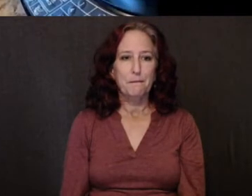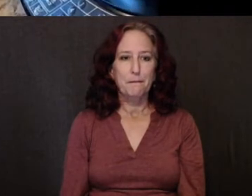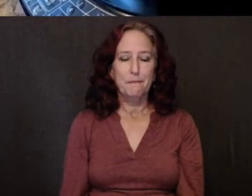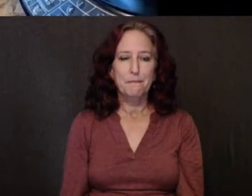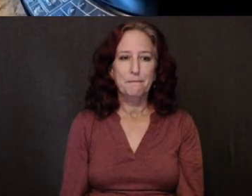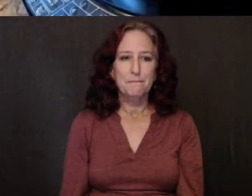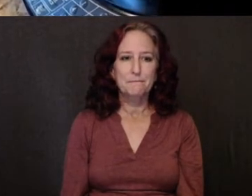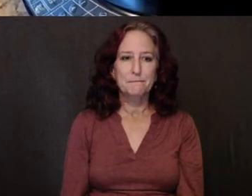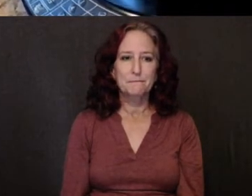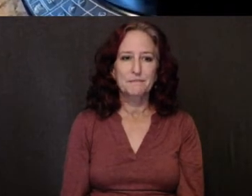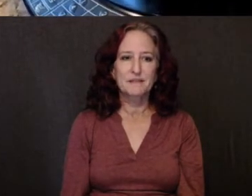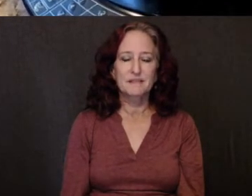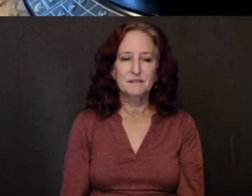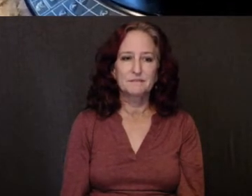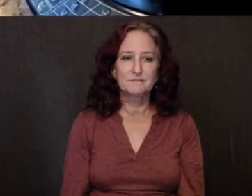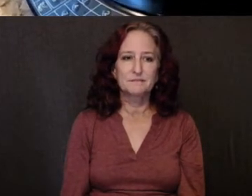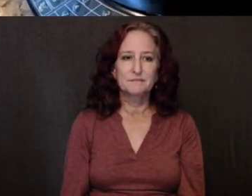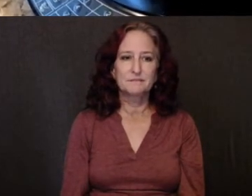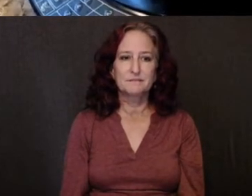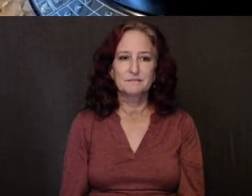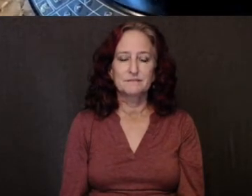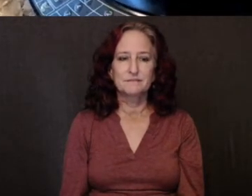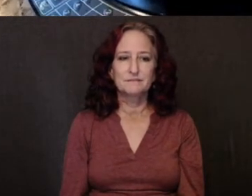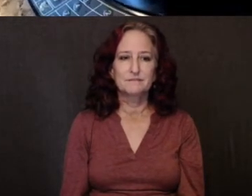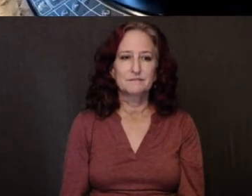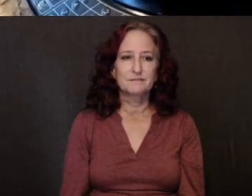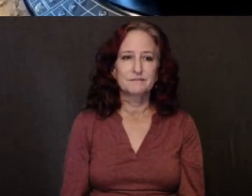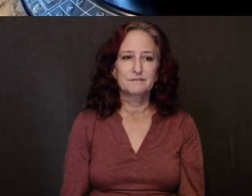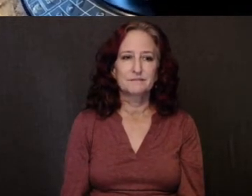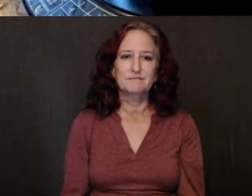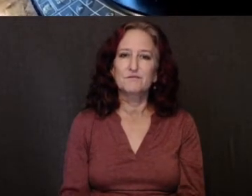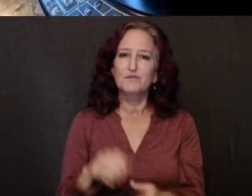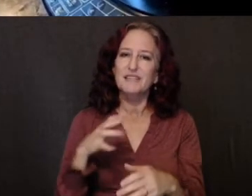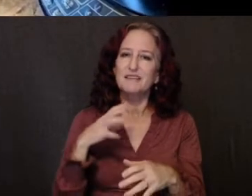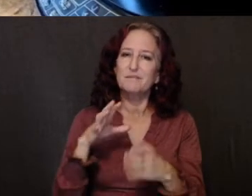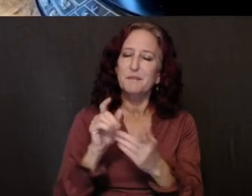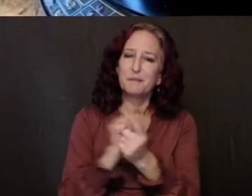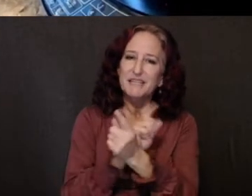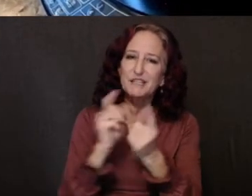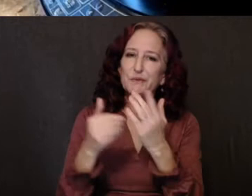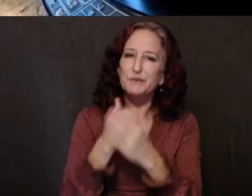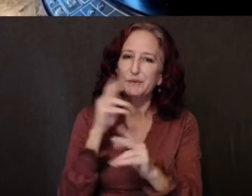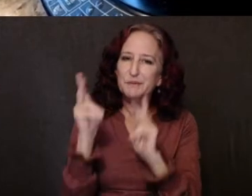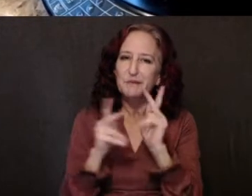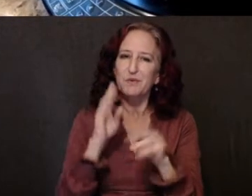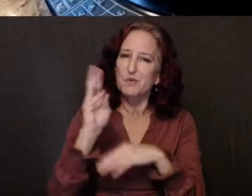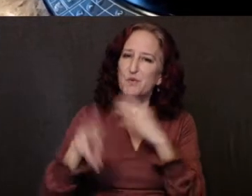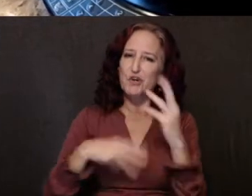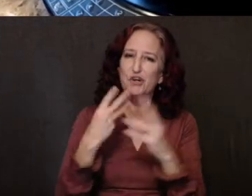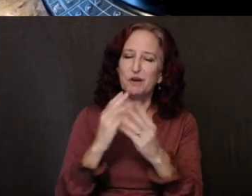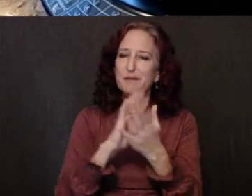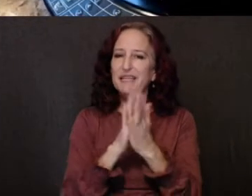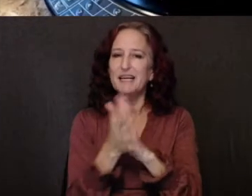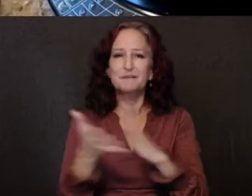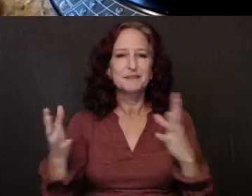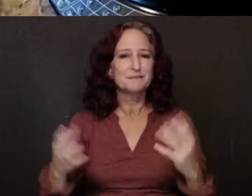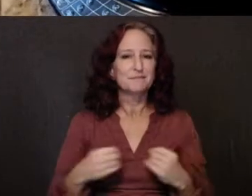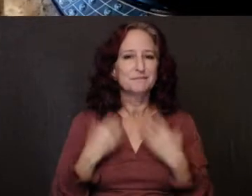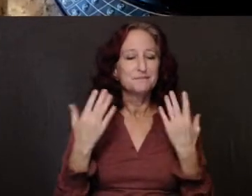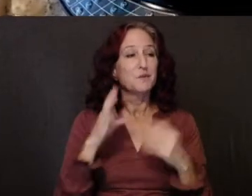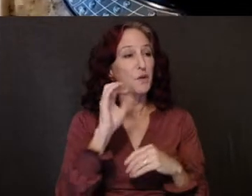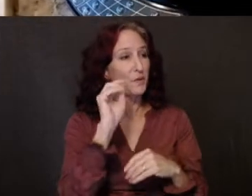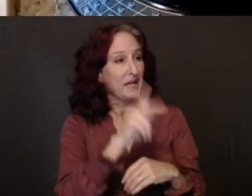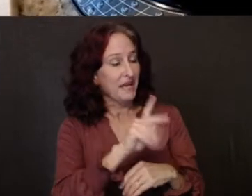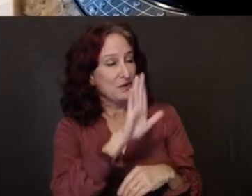because it really gives people a real close glimpse into your